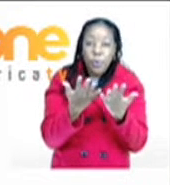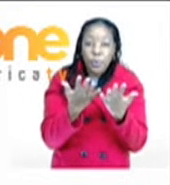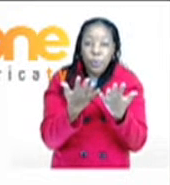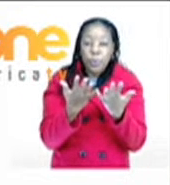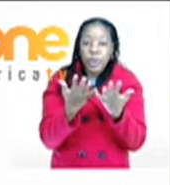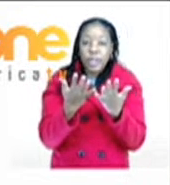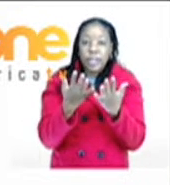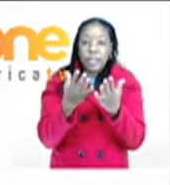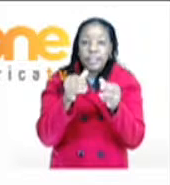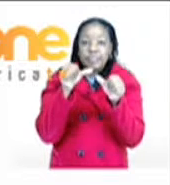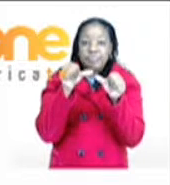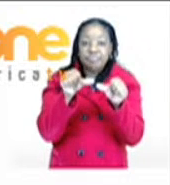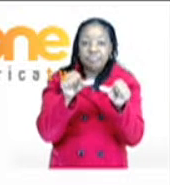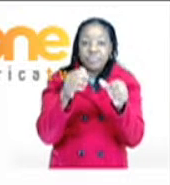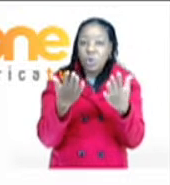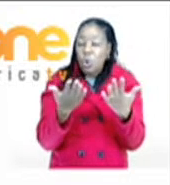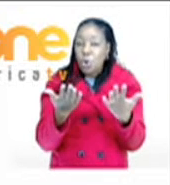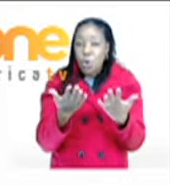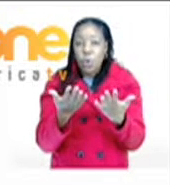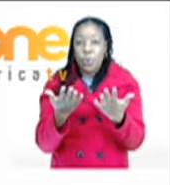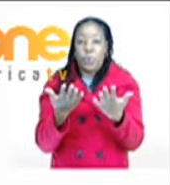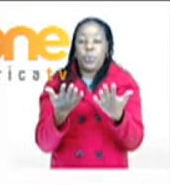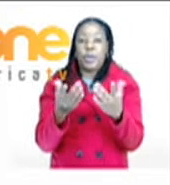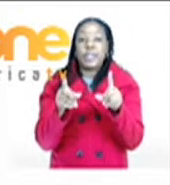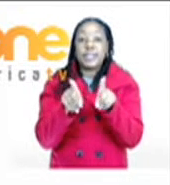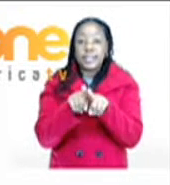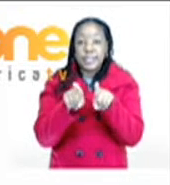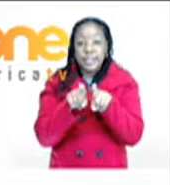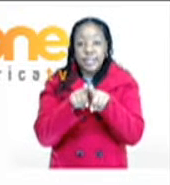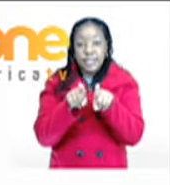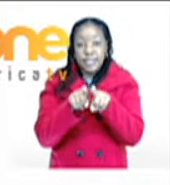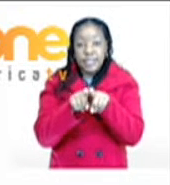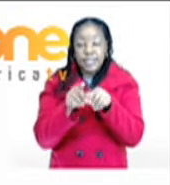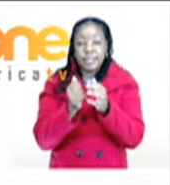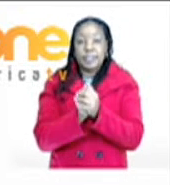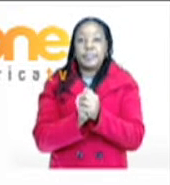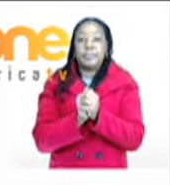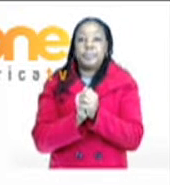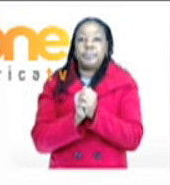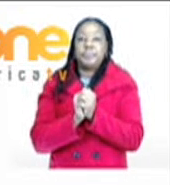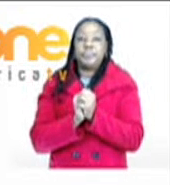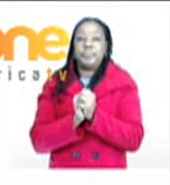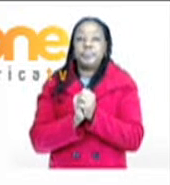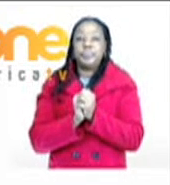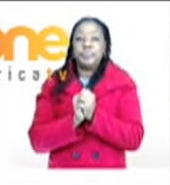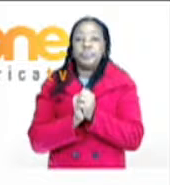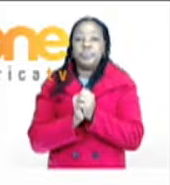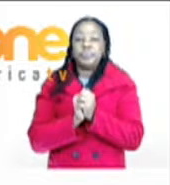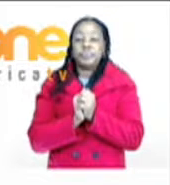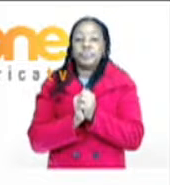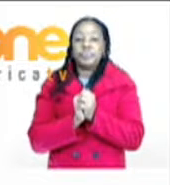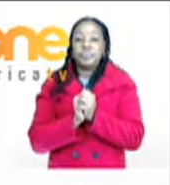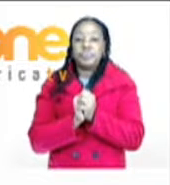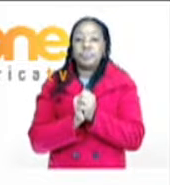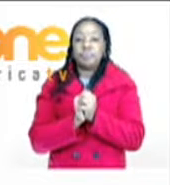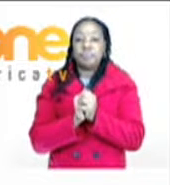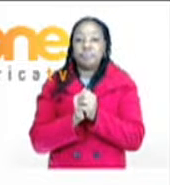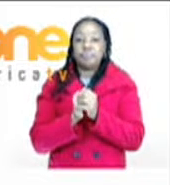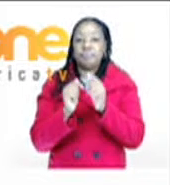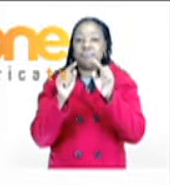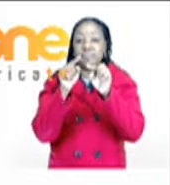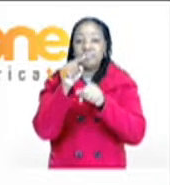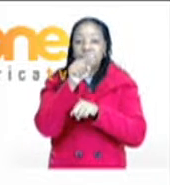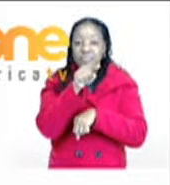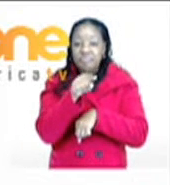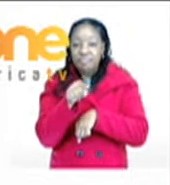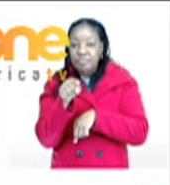exactly this motto should go. If you look at the picture and look at the shape that you have